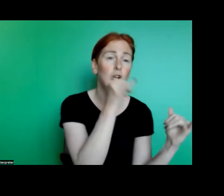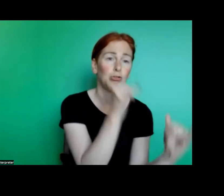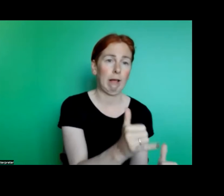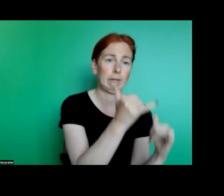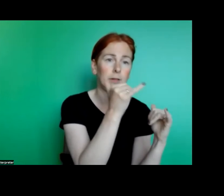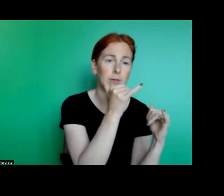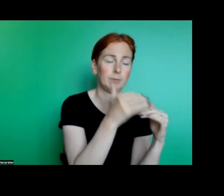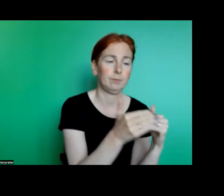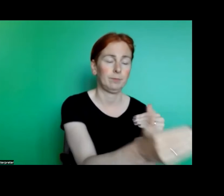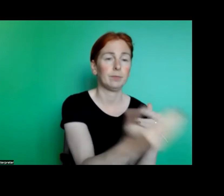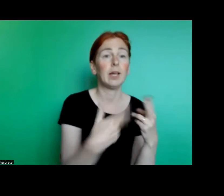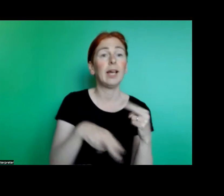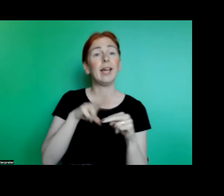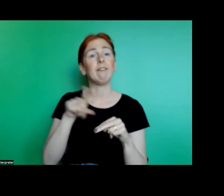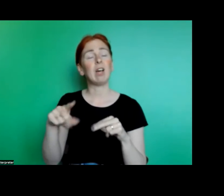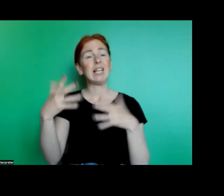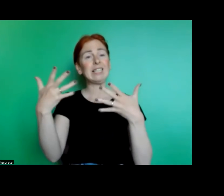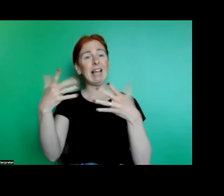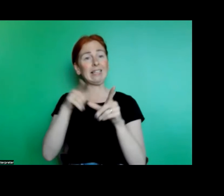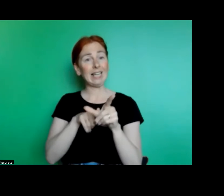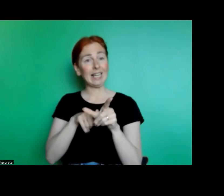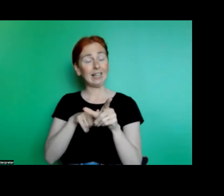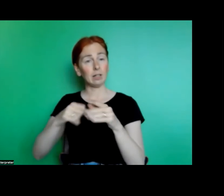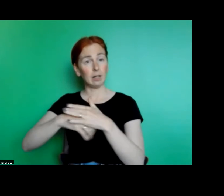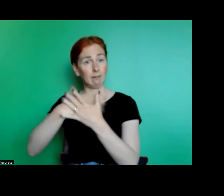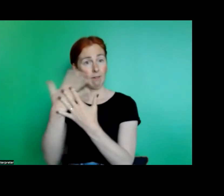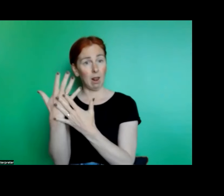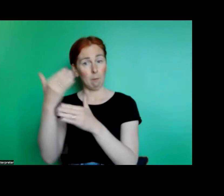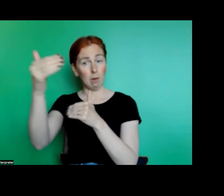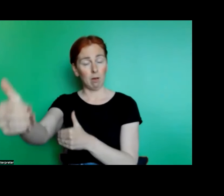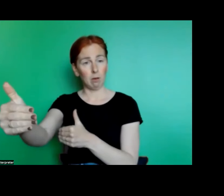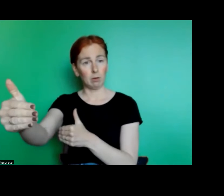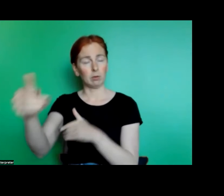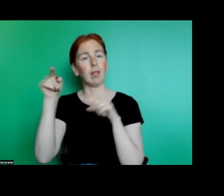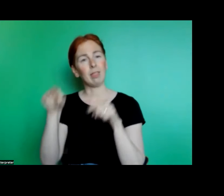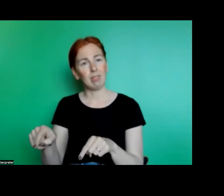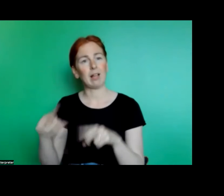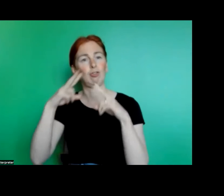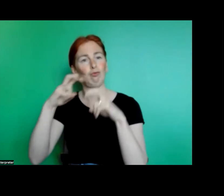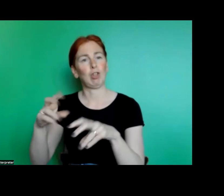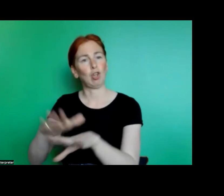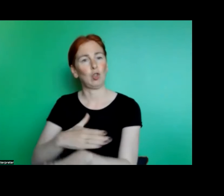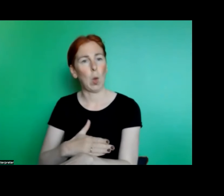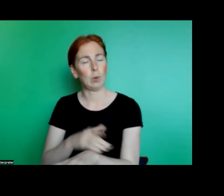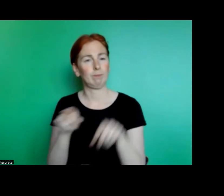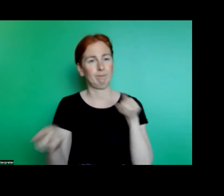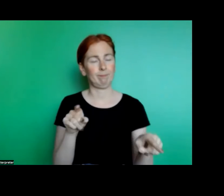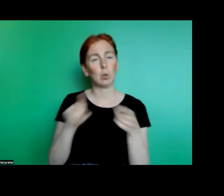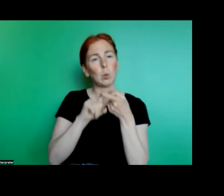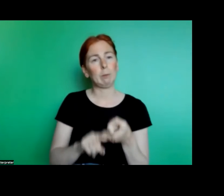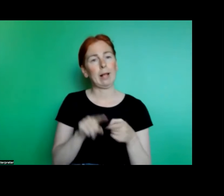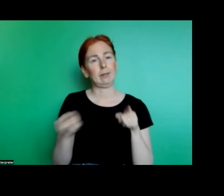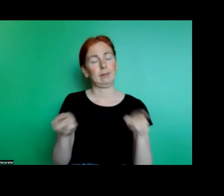finally, it's important when you're selecting patients for trials. So once you have a treatment, you hope to be able to offer it to everybody who